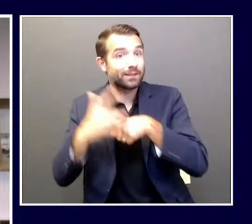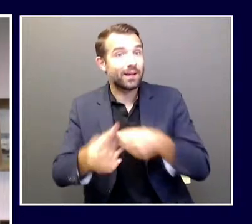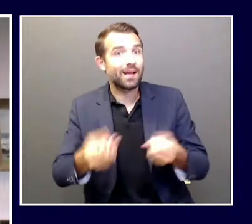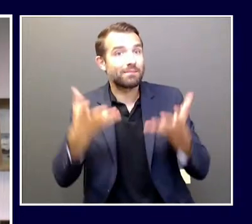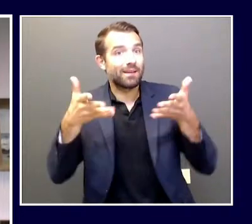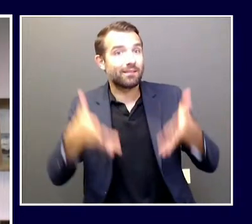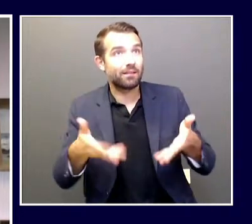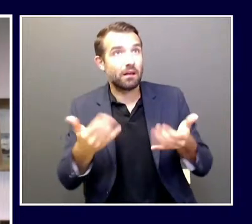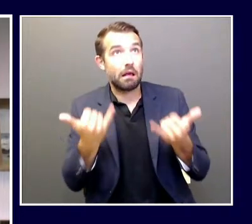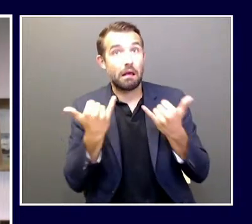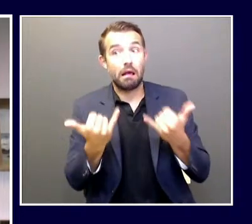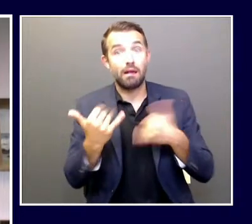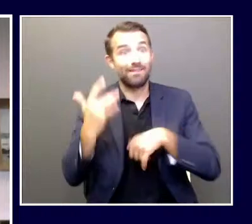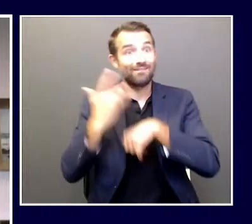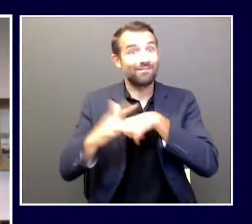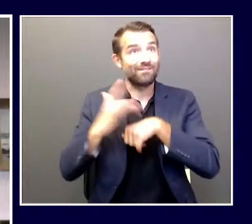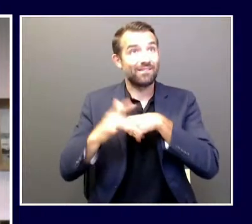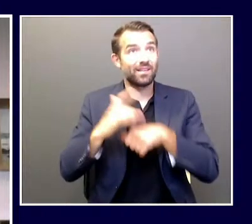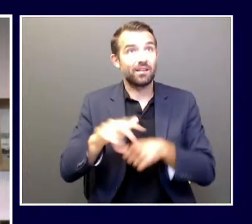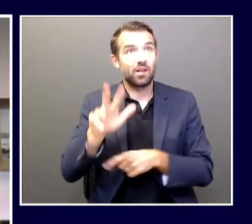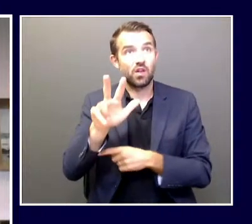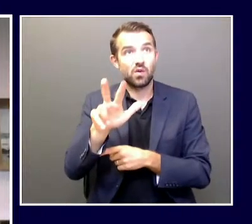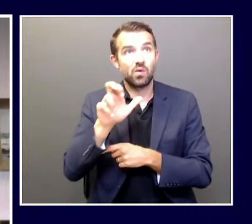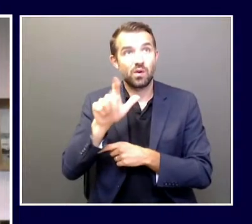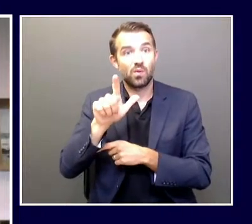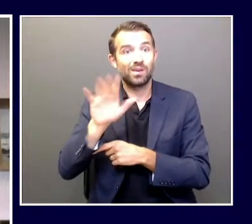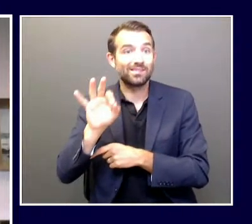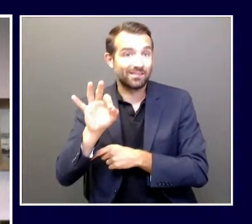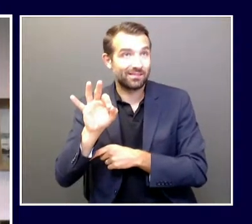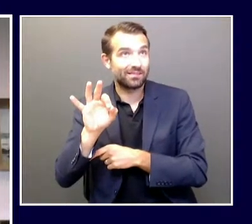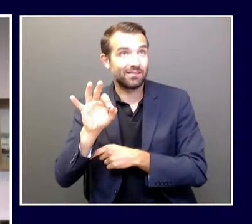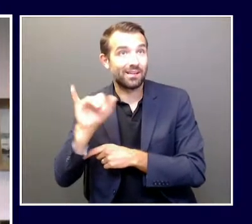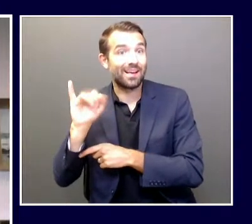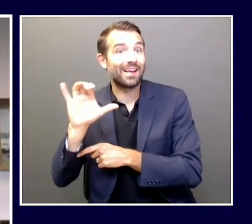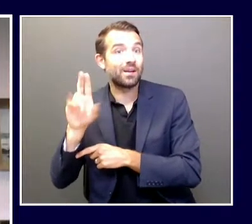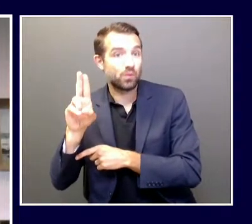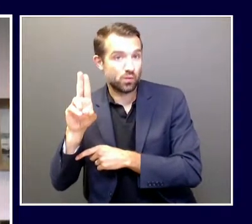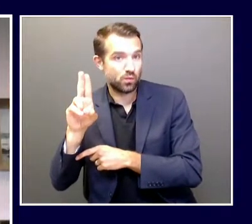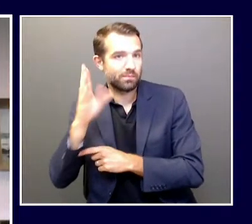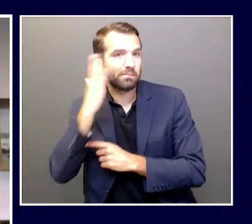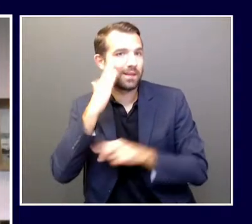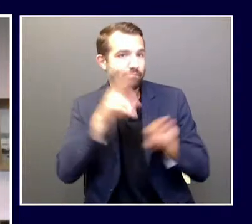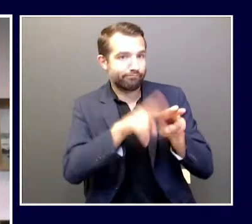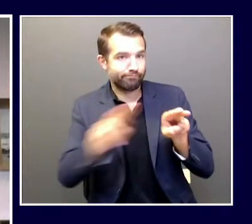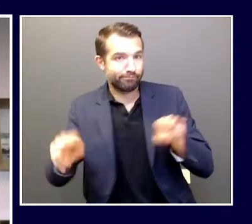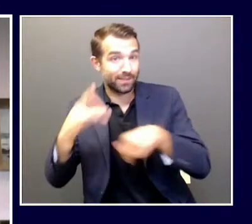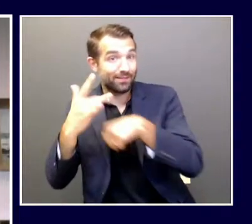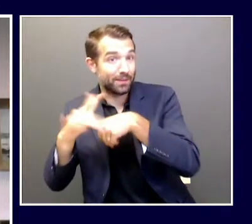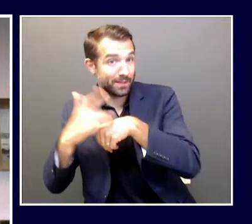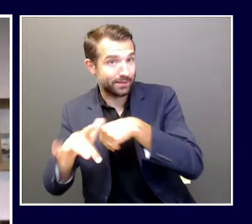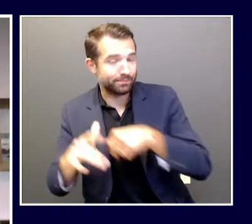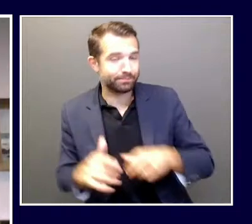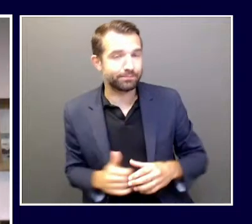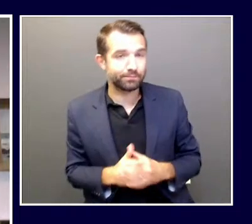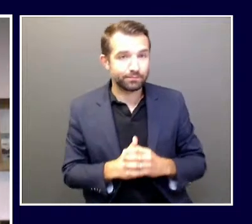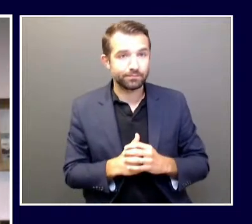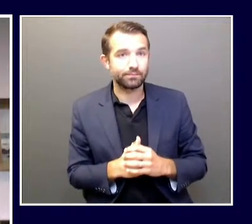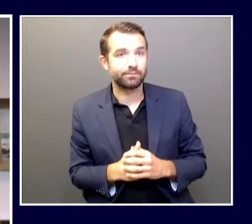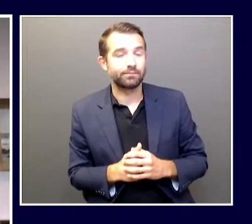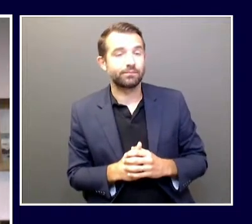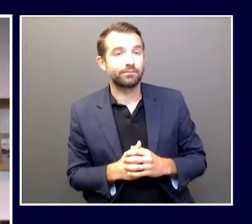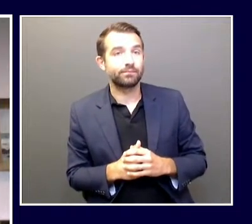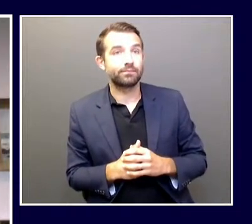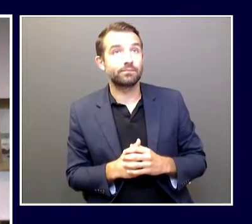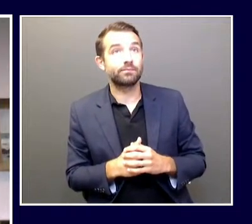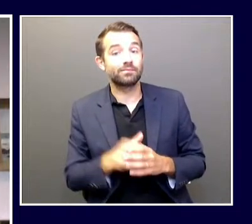people to be in an intensive care unit. As of yesterday, there were 52